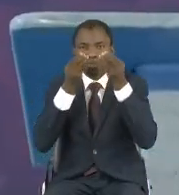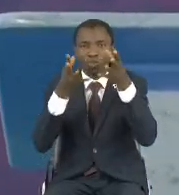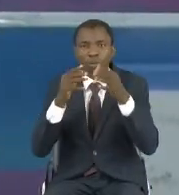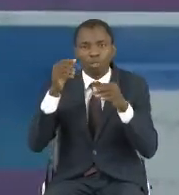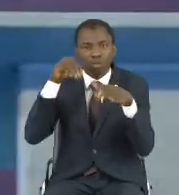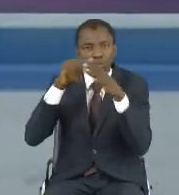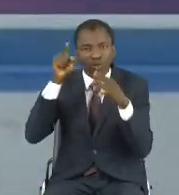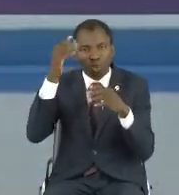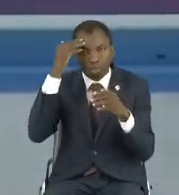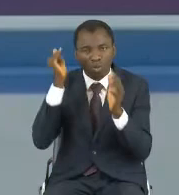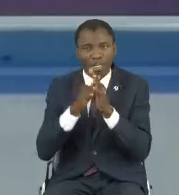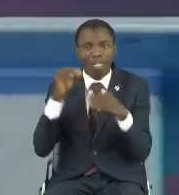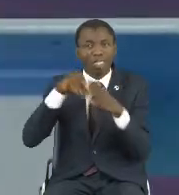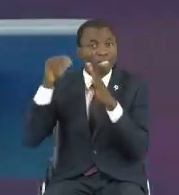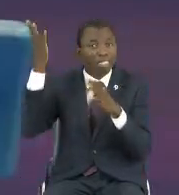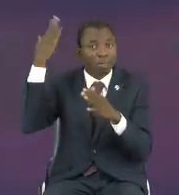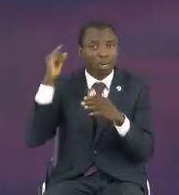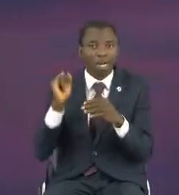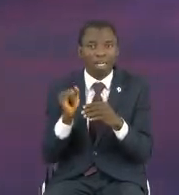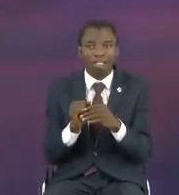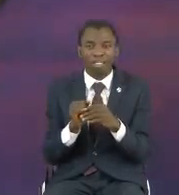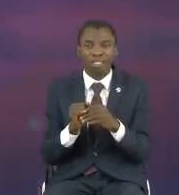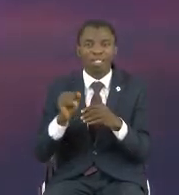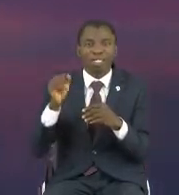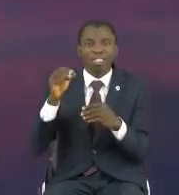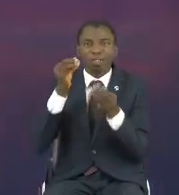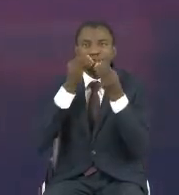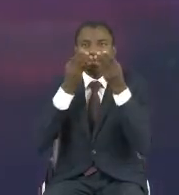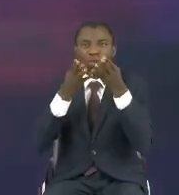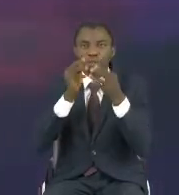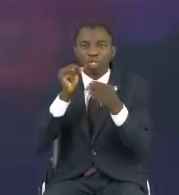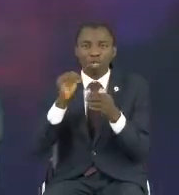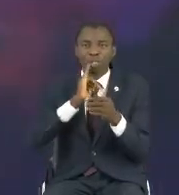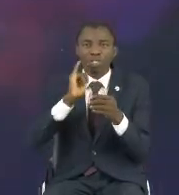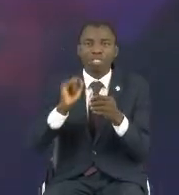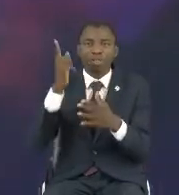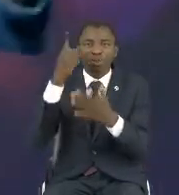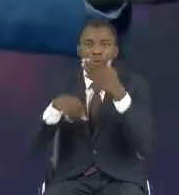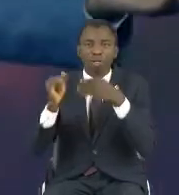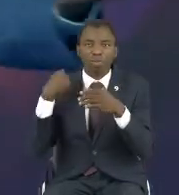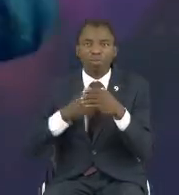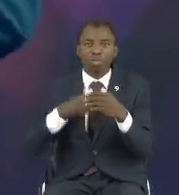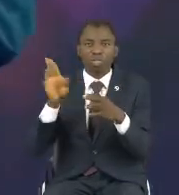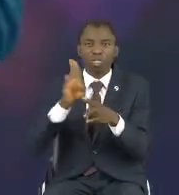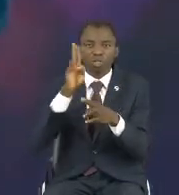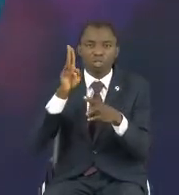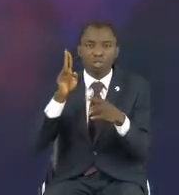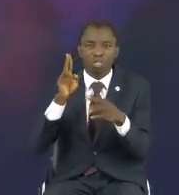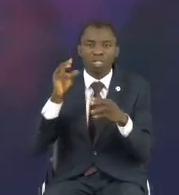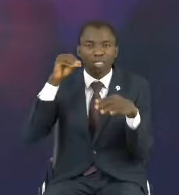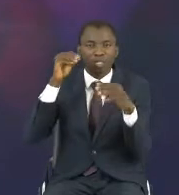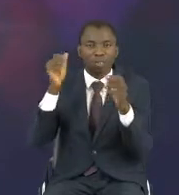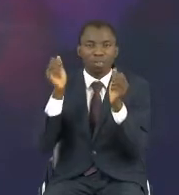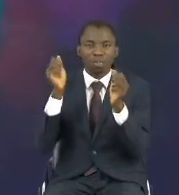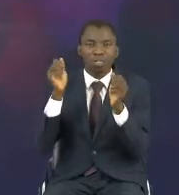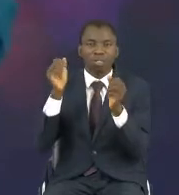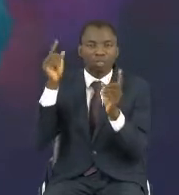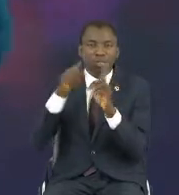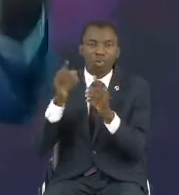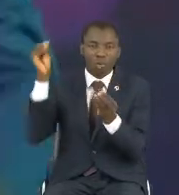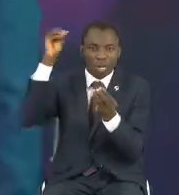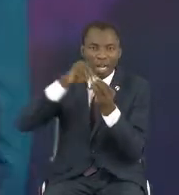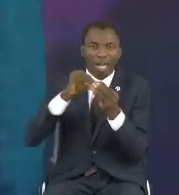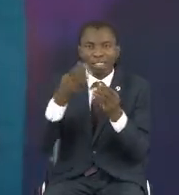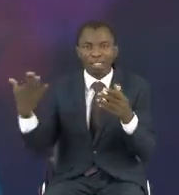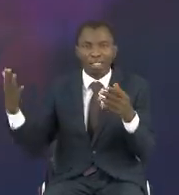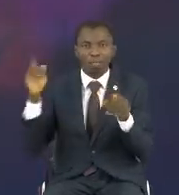to double every perhaps 50 years. But now, within 3 years, education and information